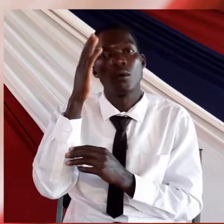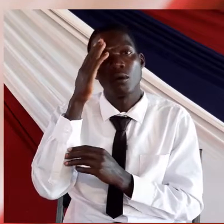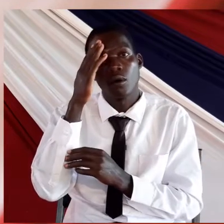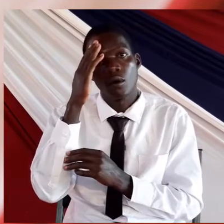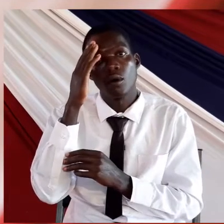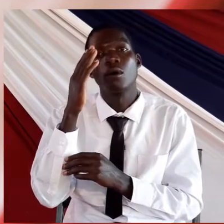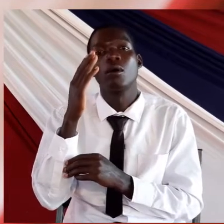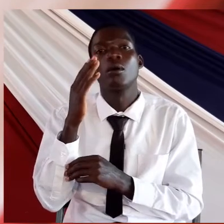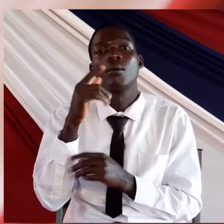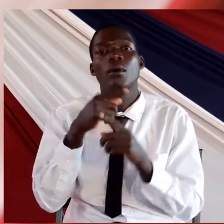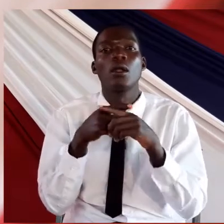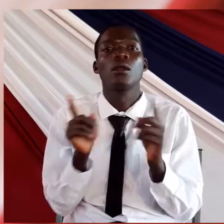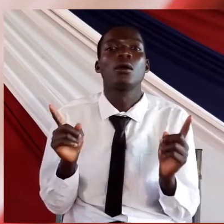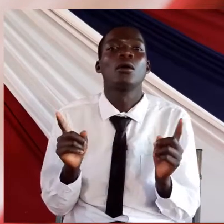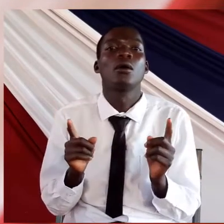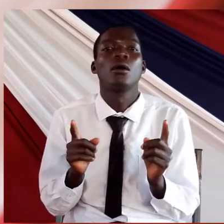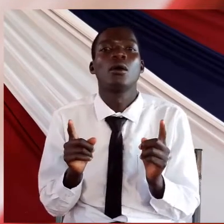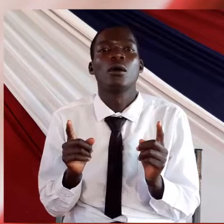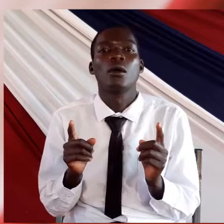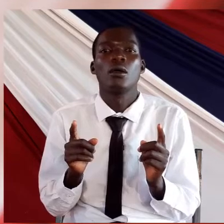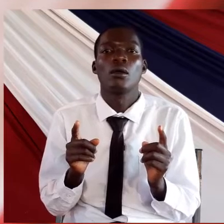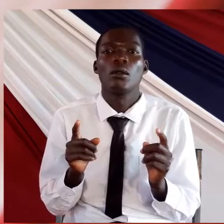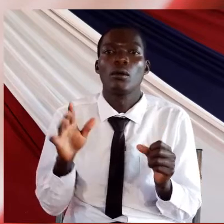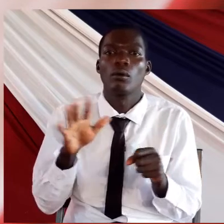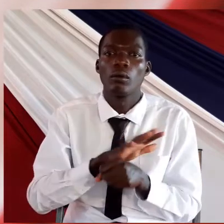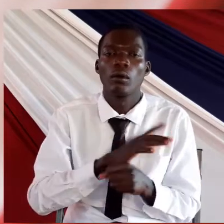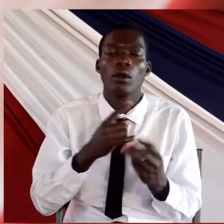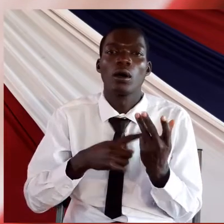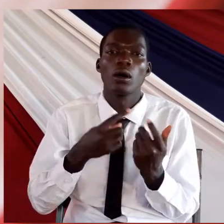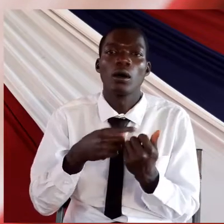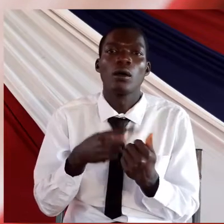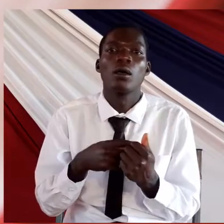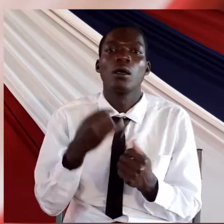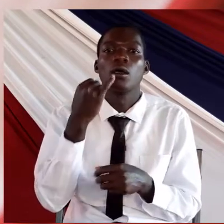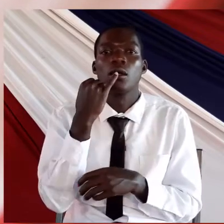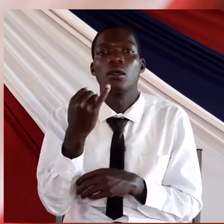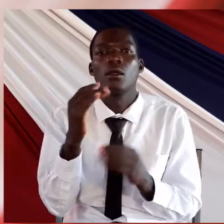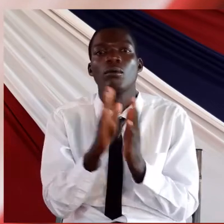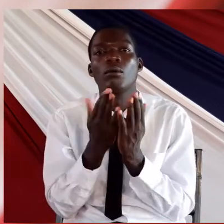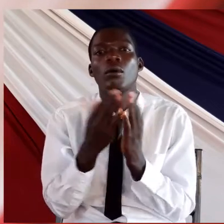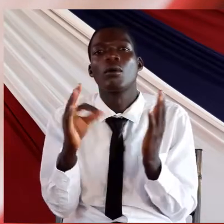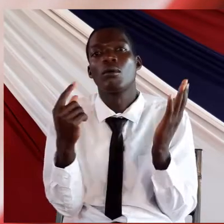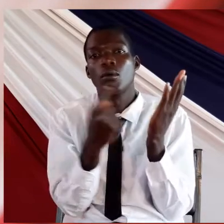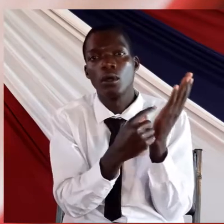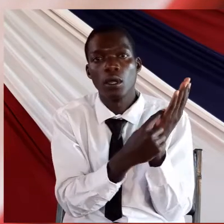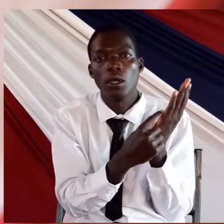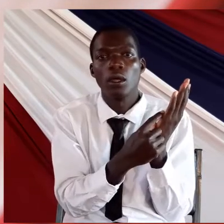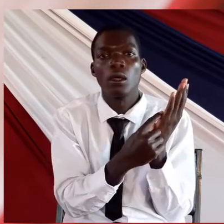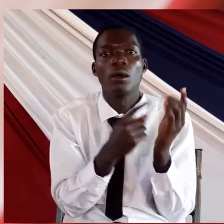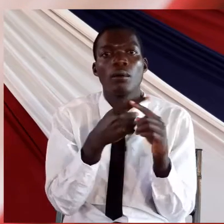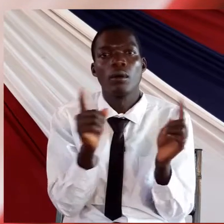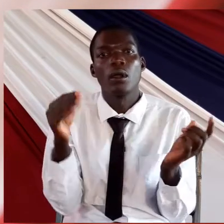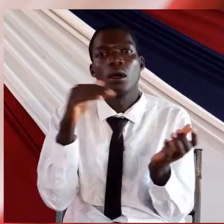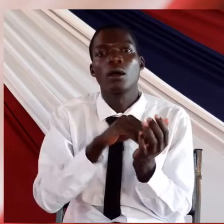made easy. Mm-hmm. But the full account yes. is in the book of Genesis. But